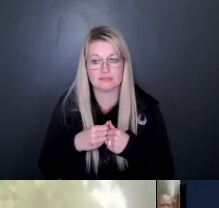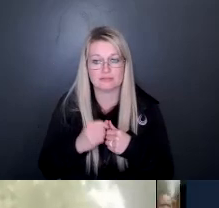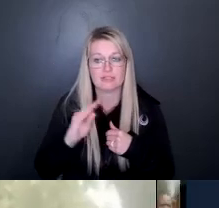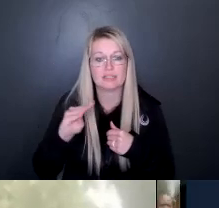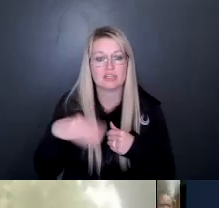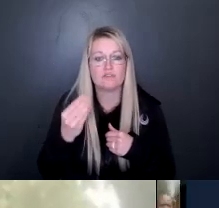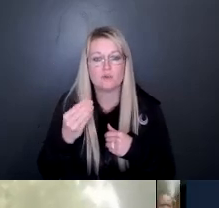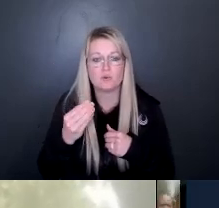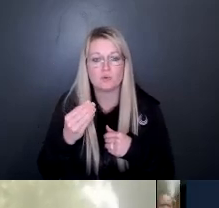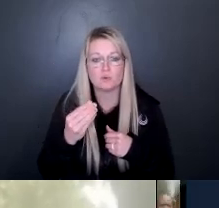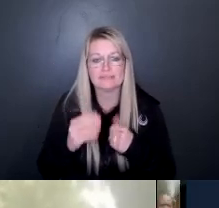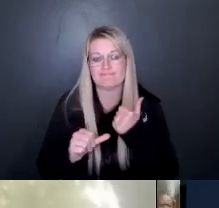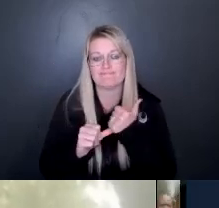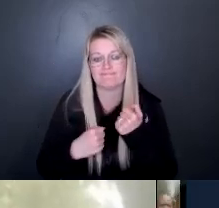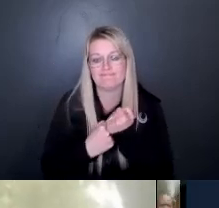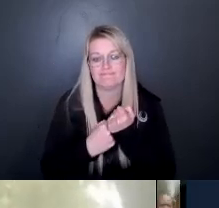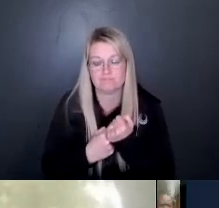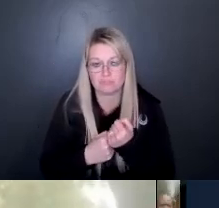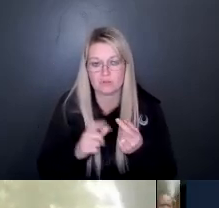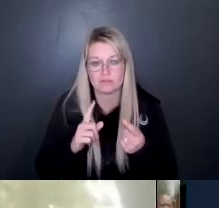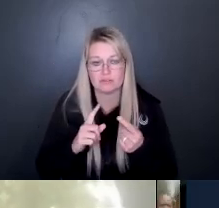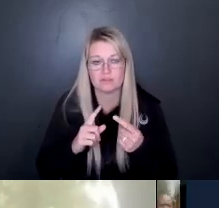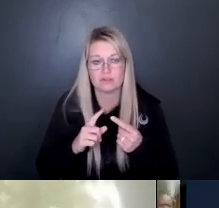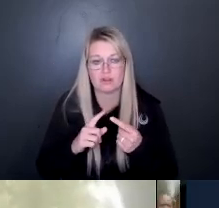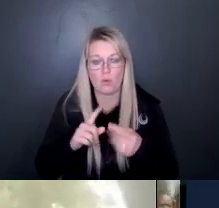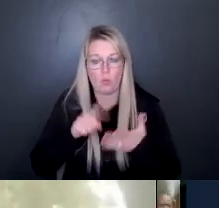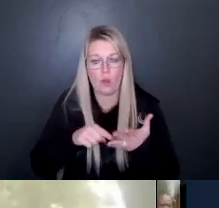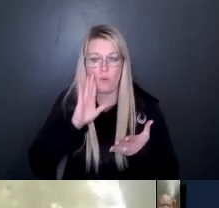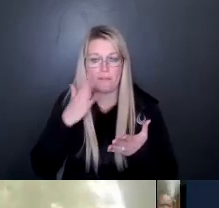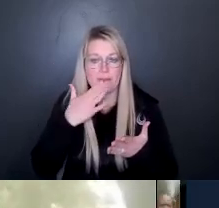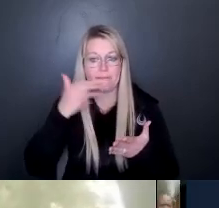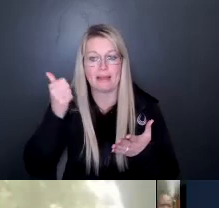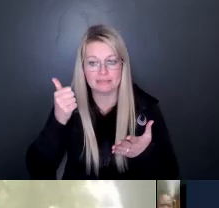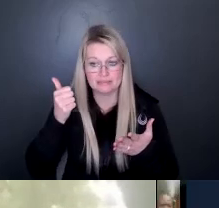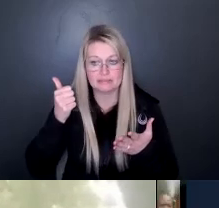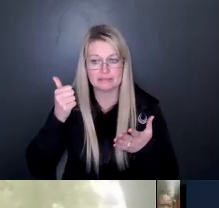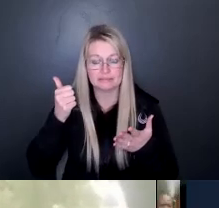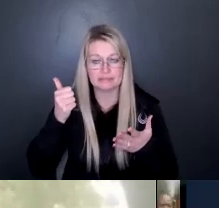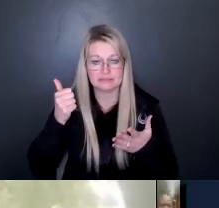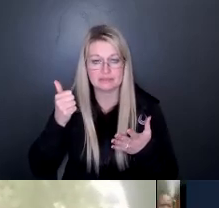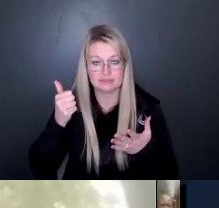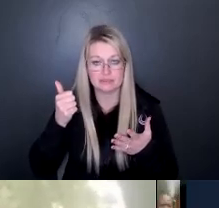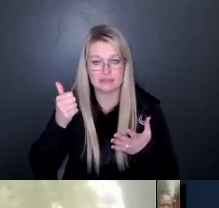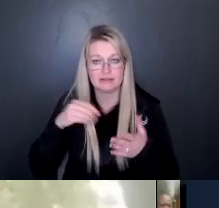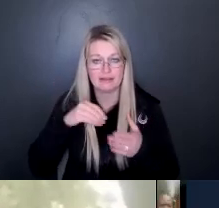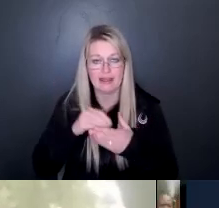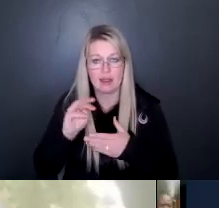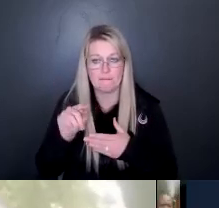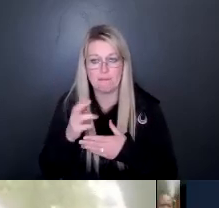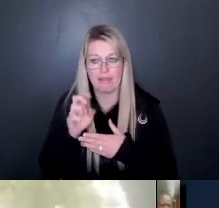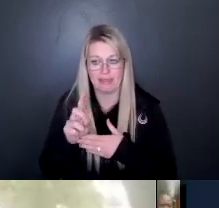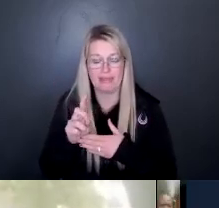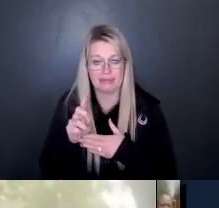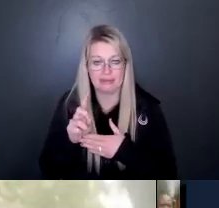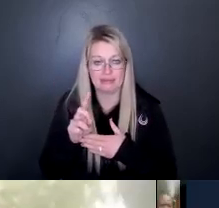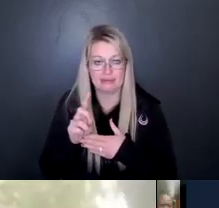assessment to design what will be best as a method in a particular